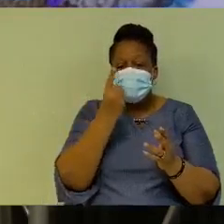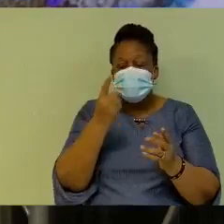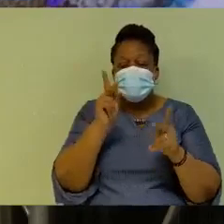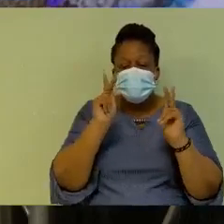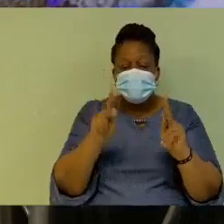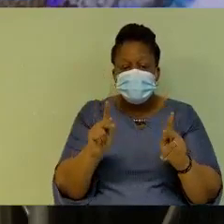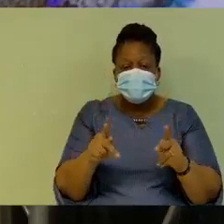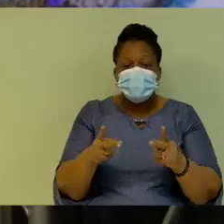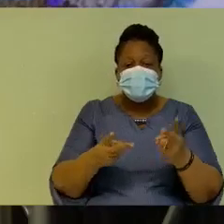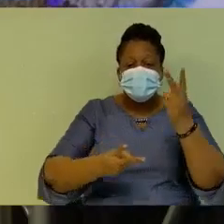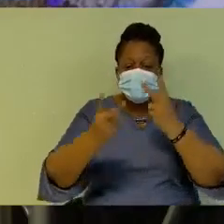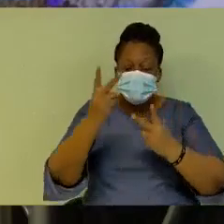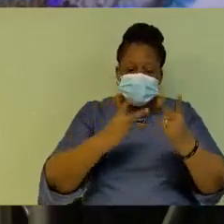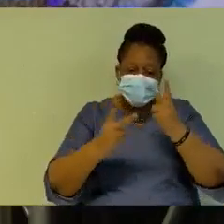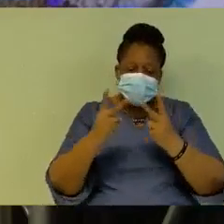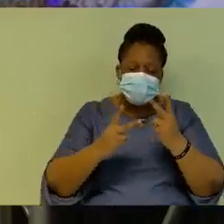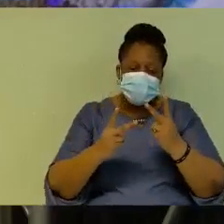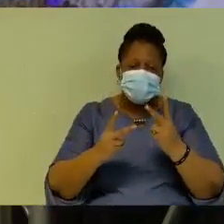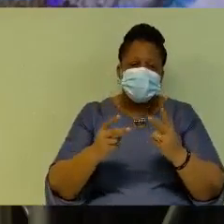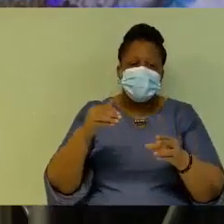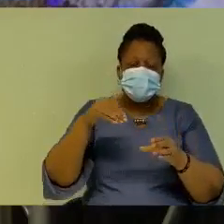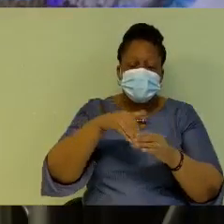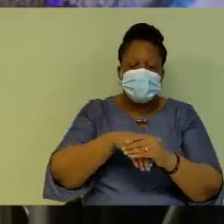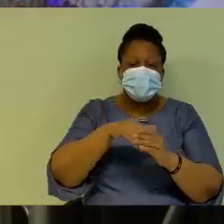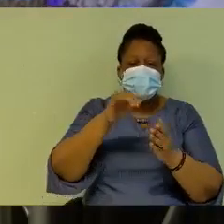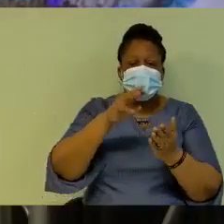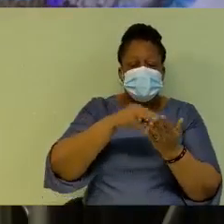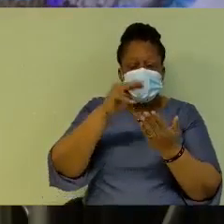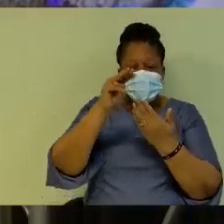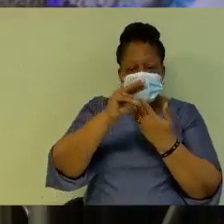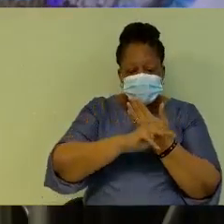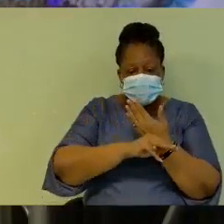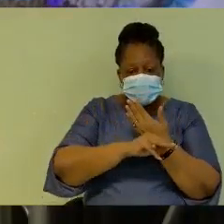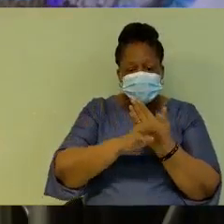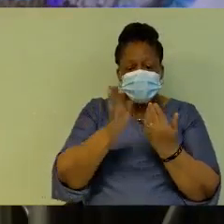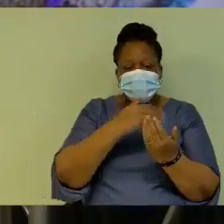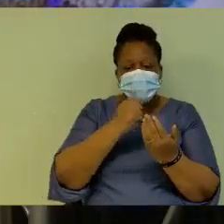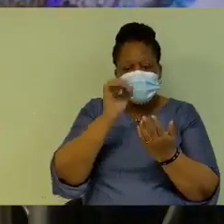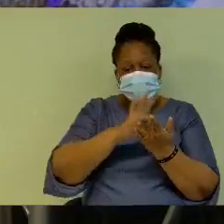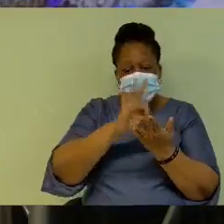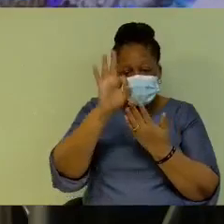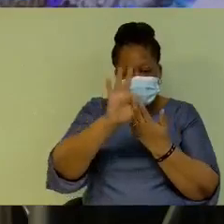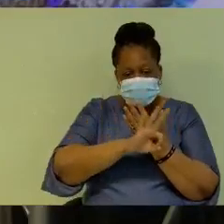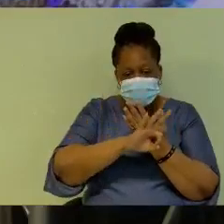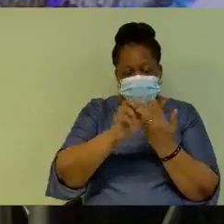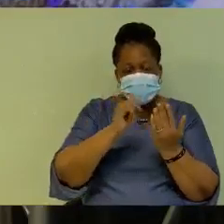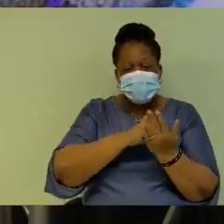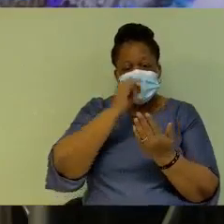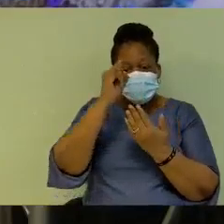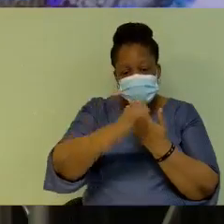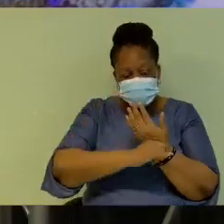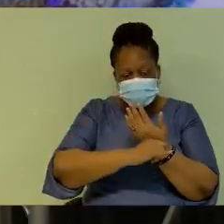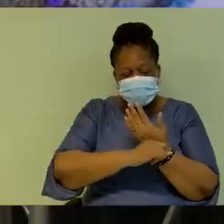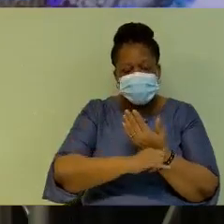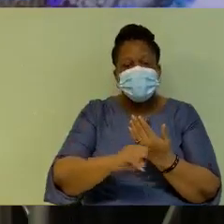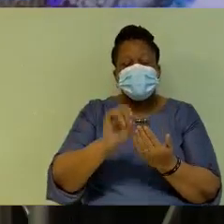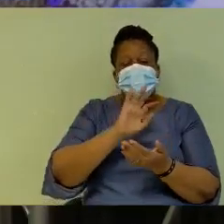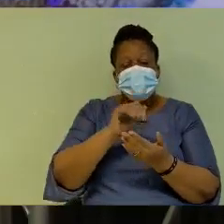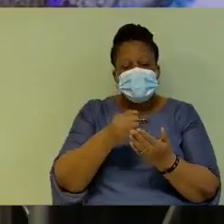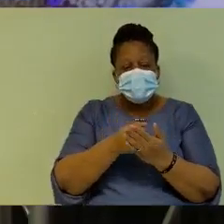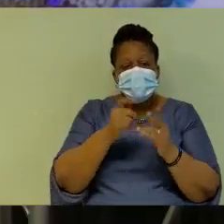on March 25th to present had to go into compulsory quarantine 14 days, sampled on day